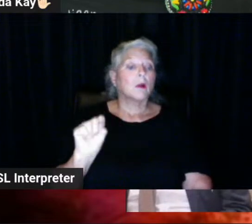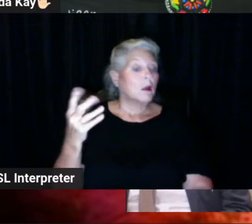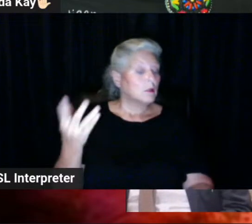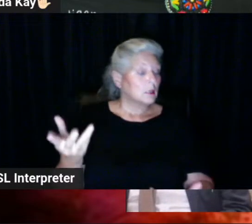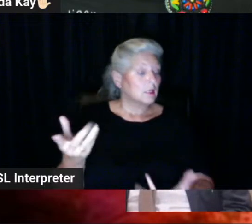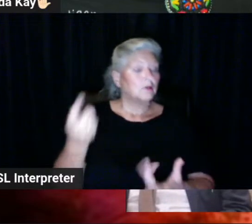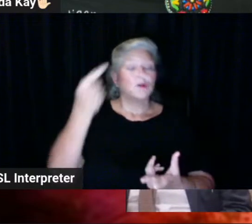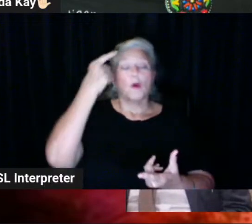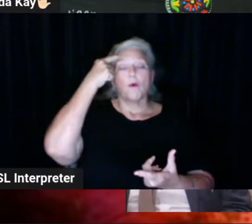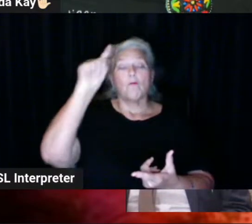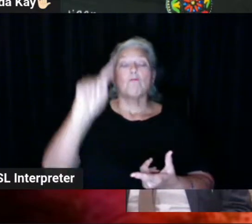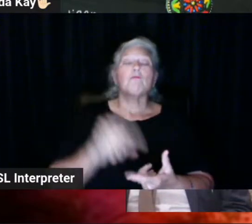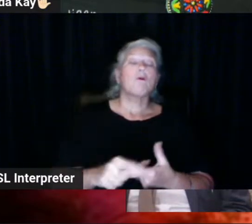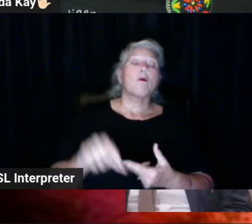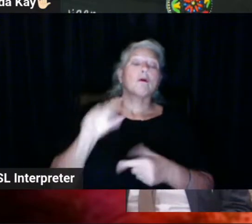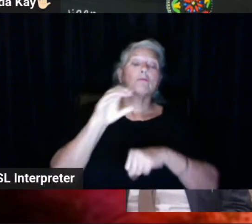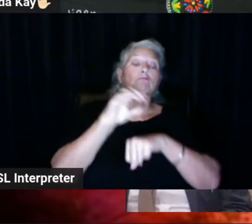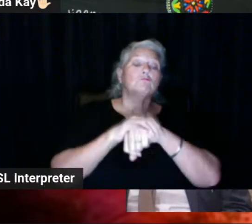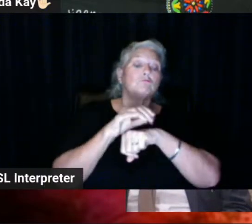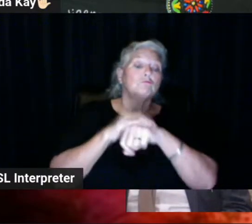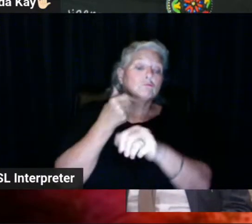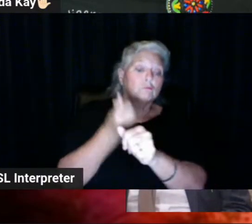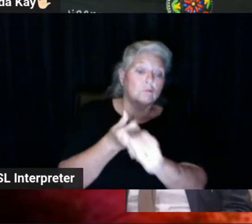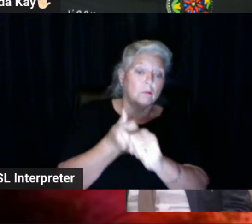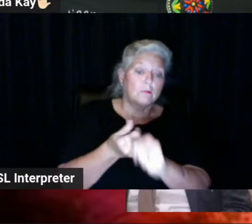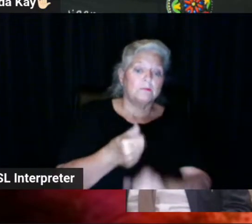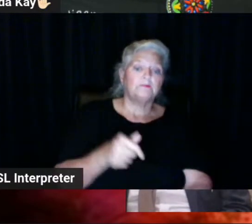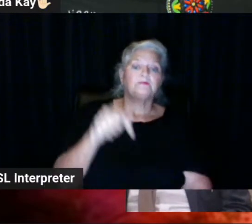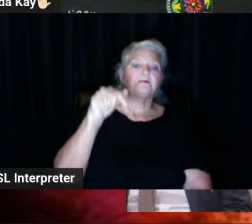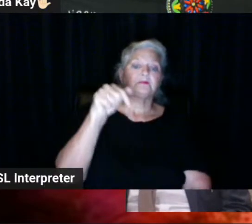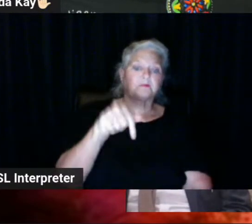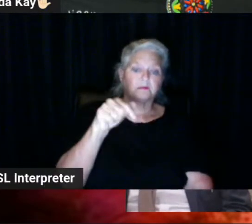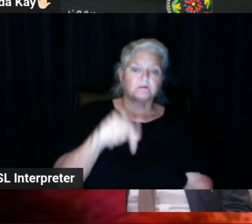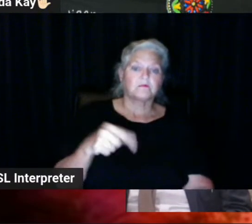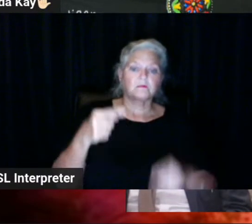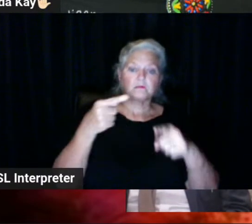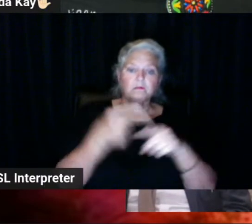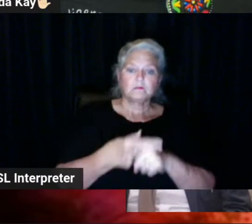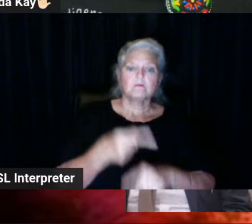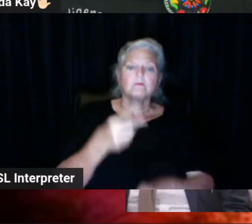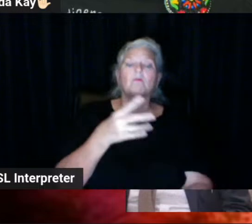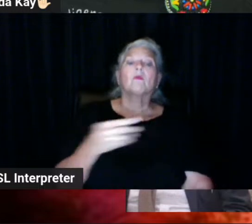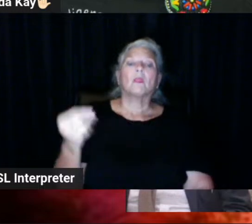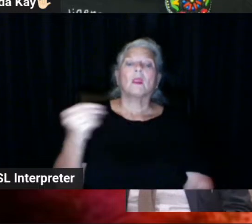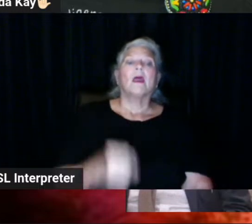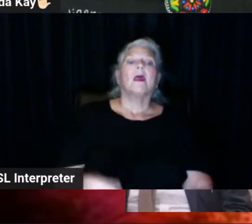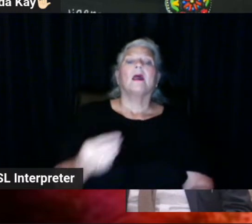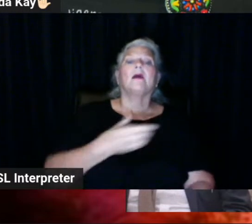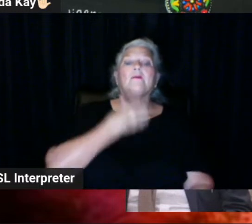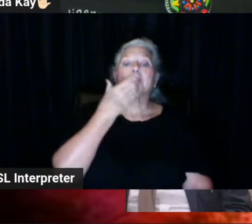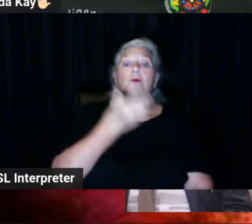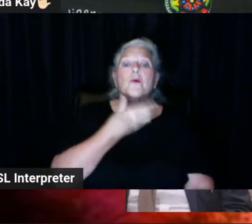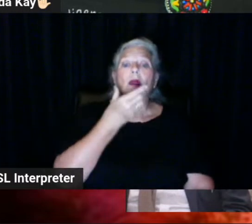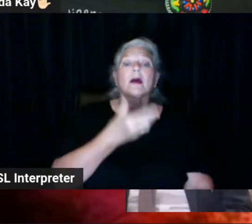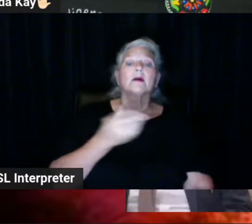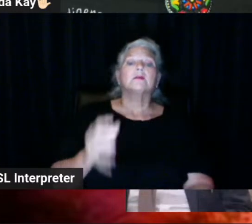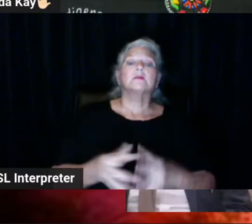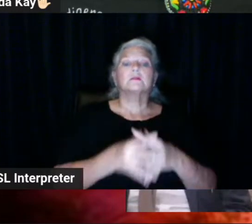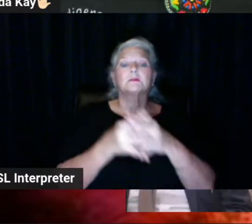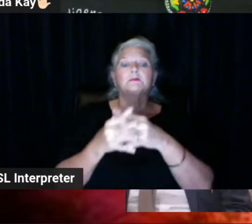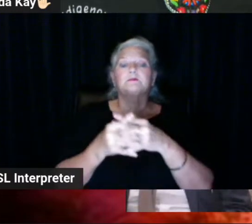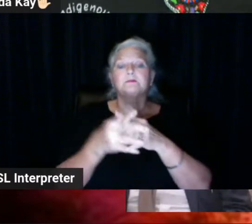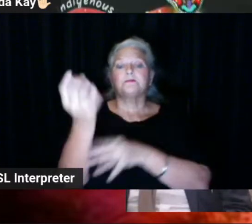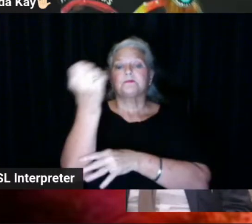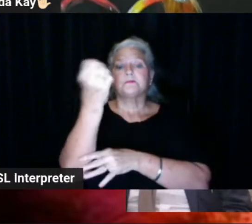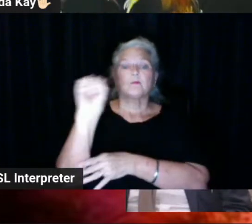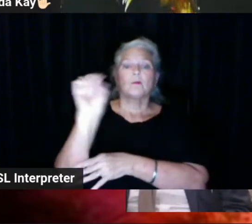Canton. This conflict embodied in one of the rallying cries of the American Revolution: no taxation